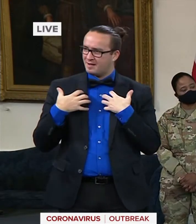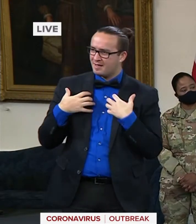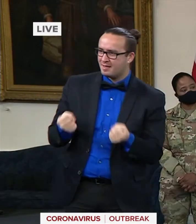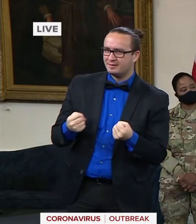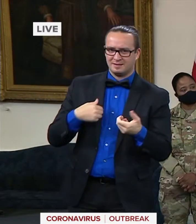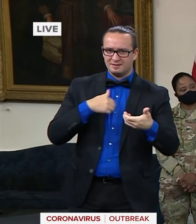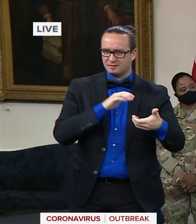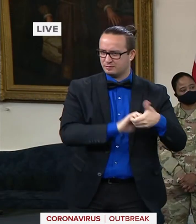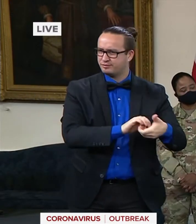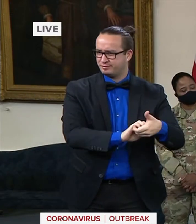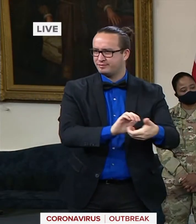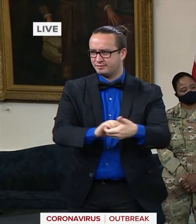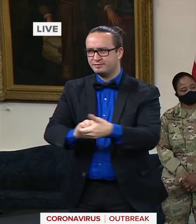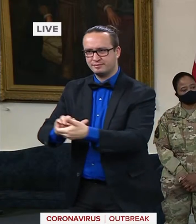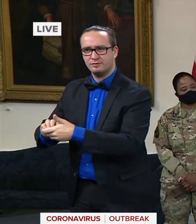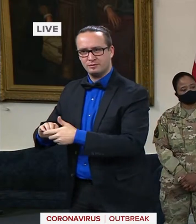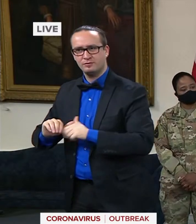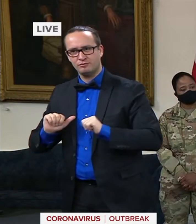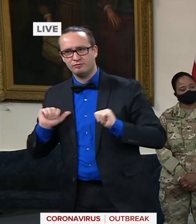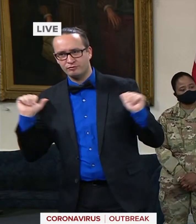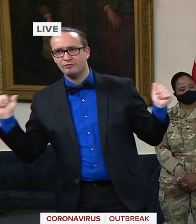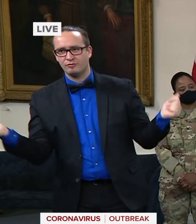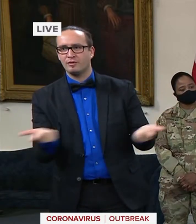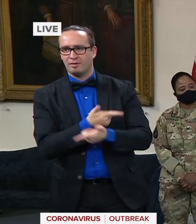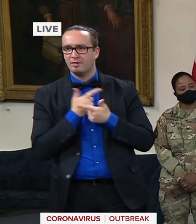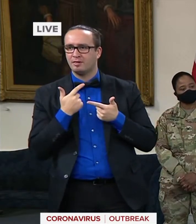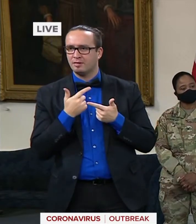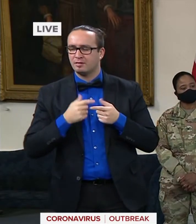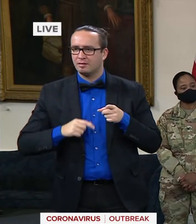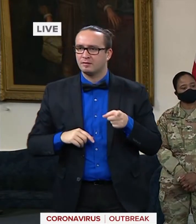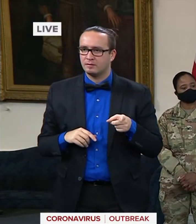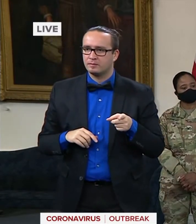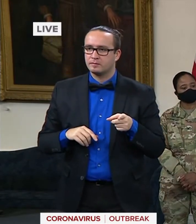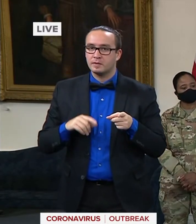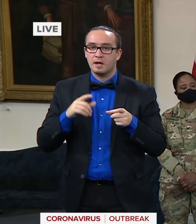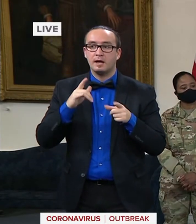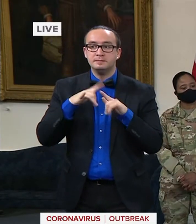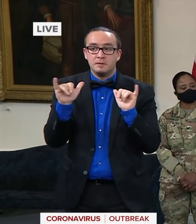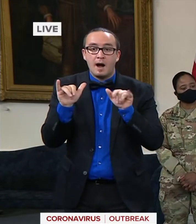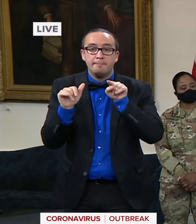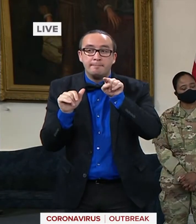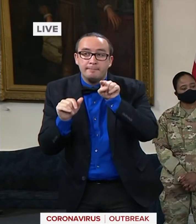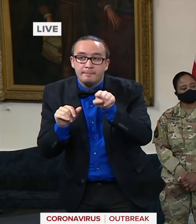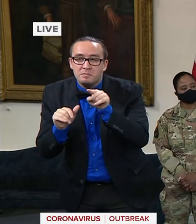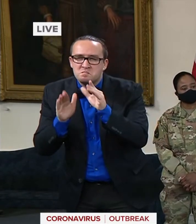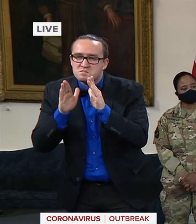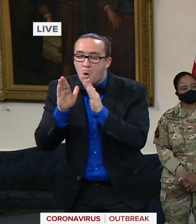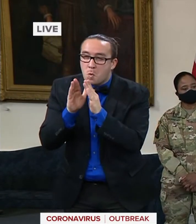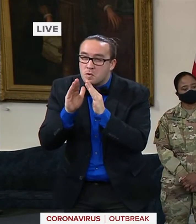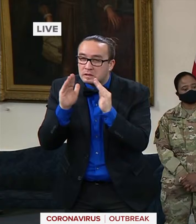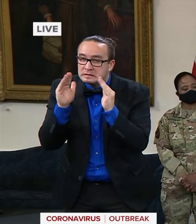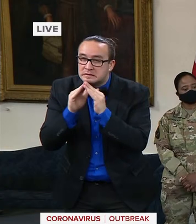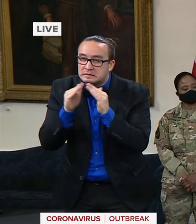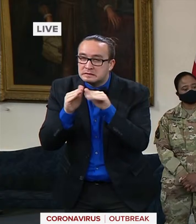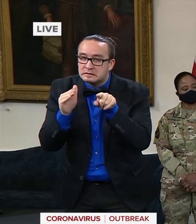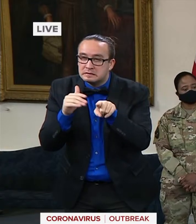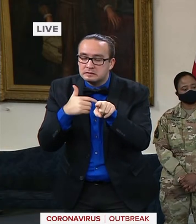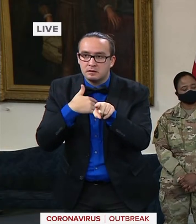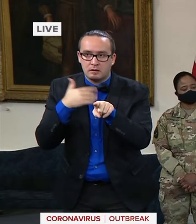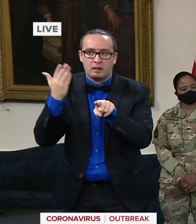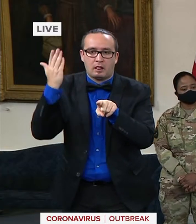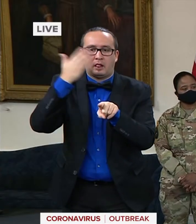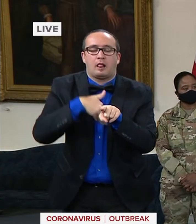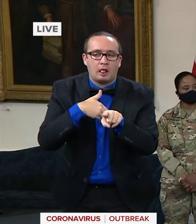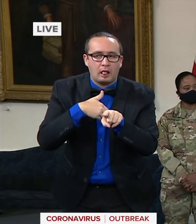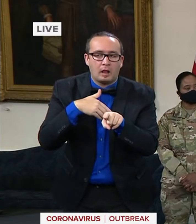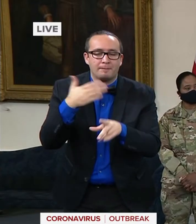want to reach into those smaller pockets where we're as the General's plan is attempting to do, because it's a top-down and a